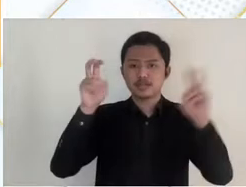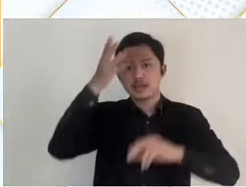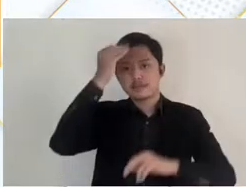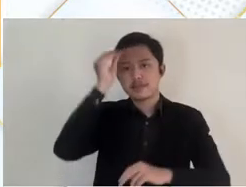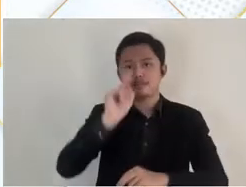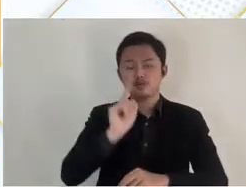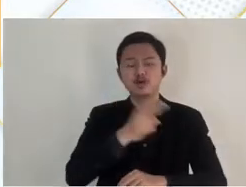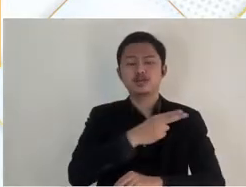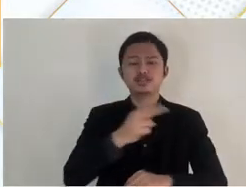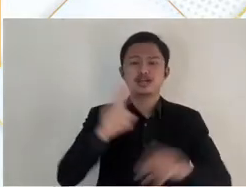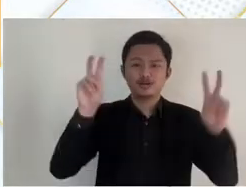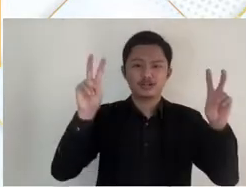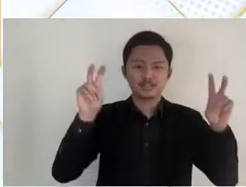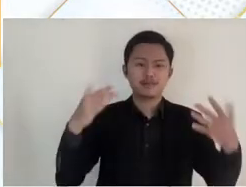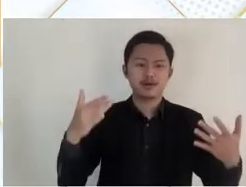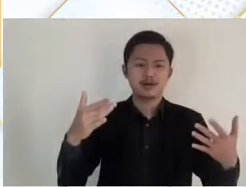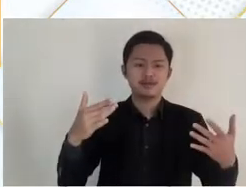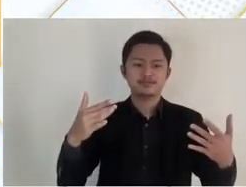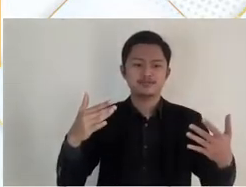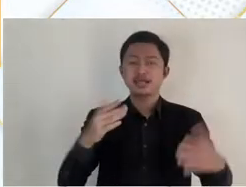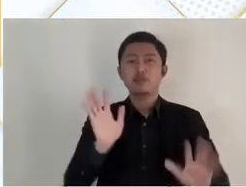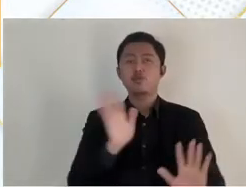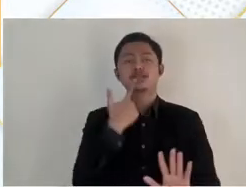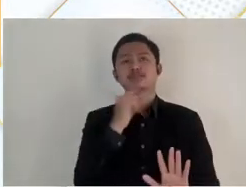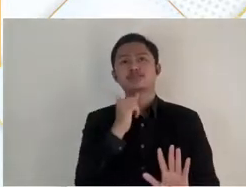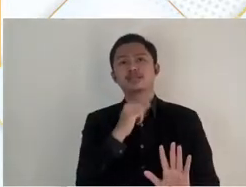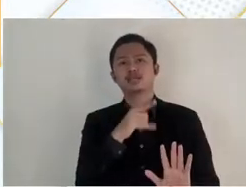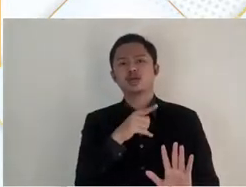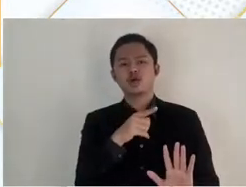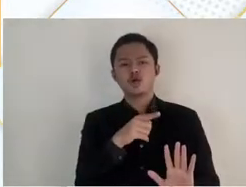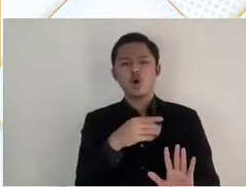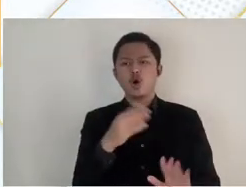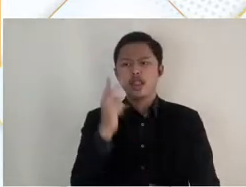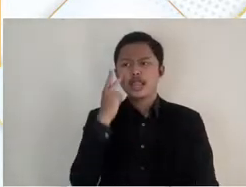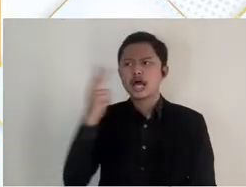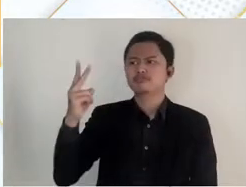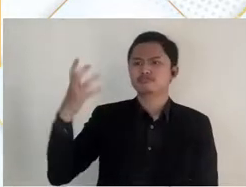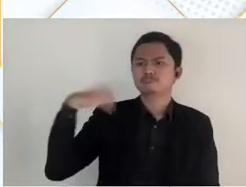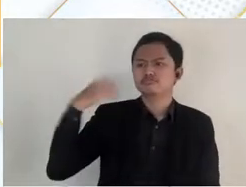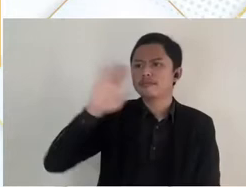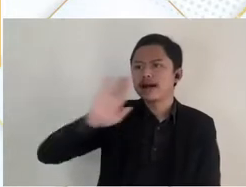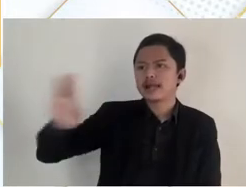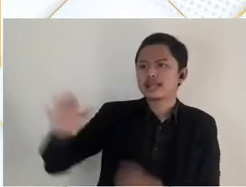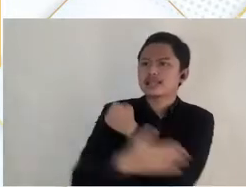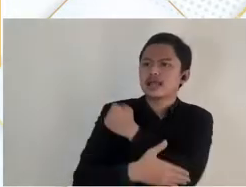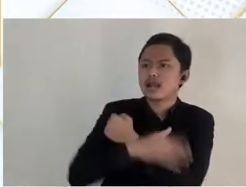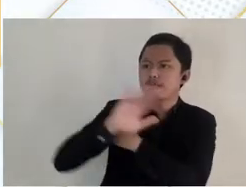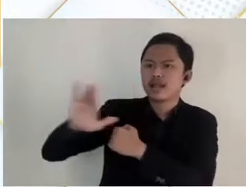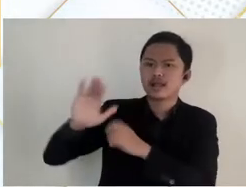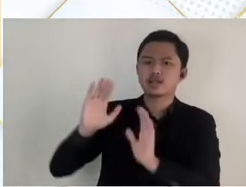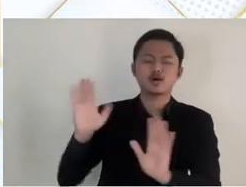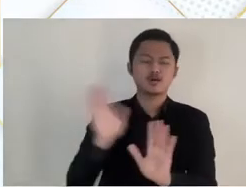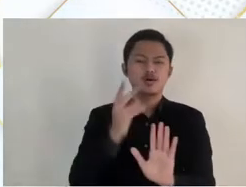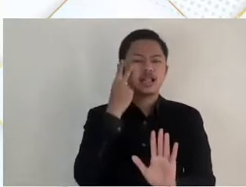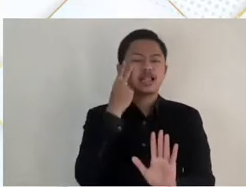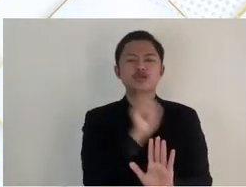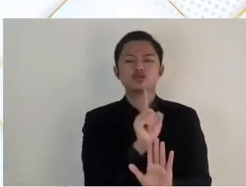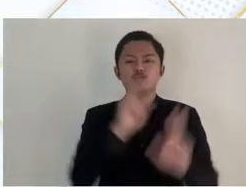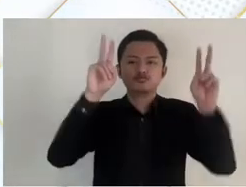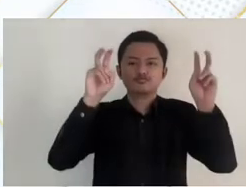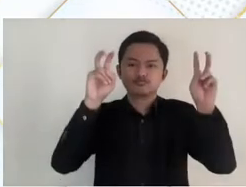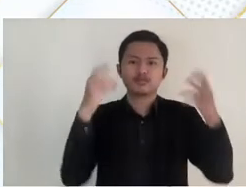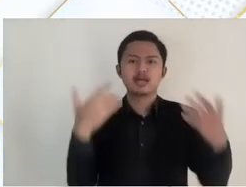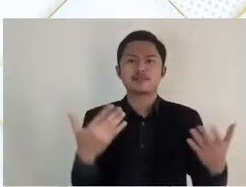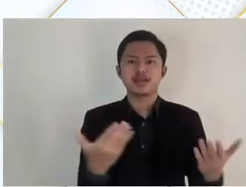forward, not necessarily just what we get from Western countries. Okay, so another thing is, what